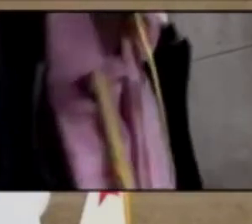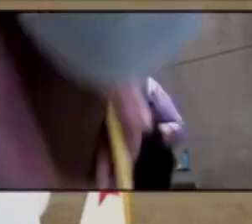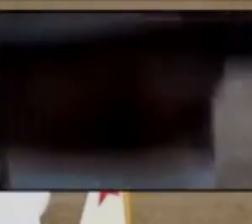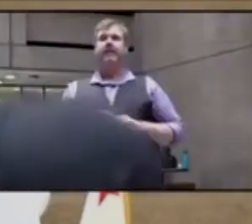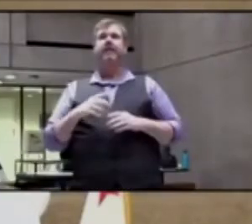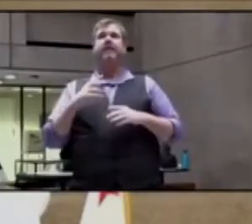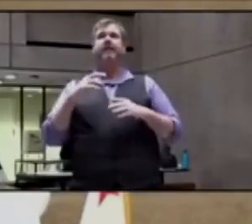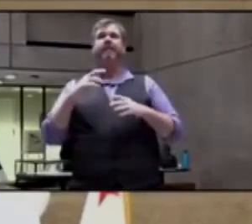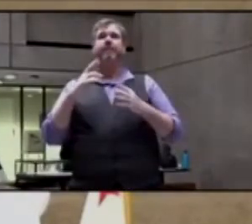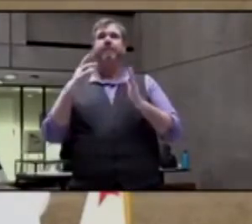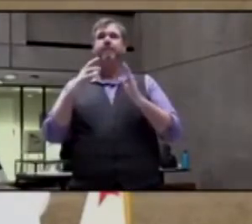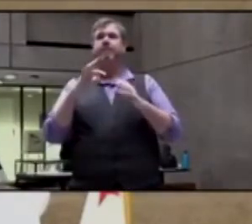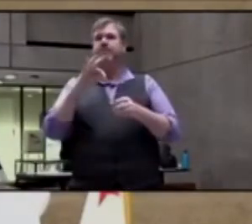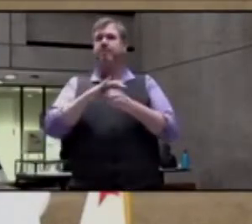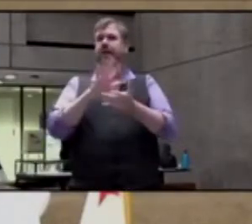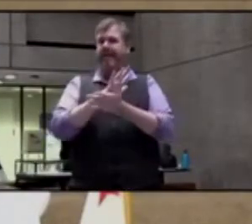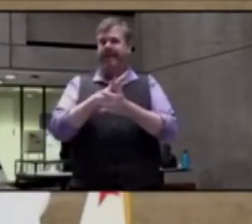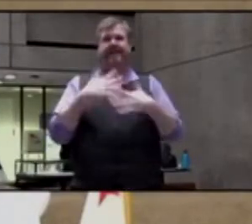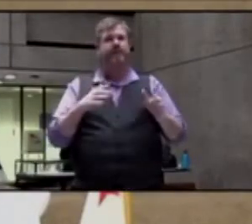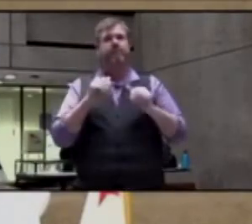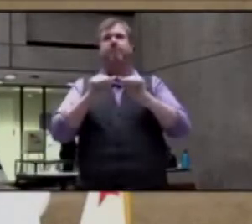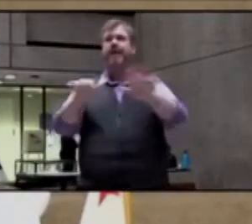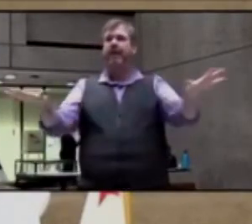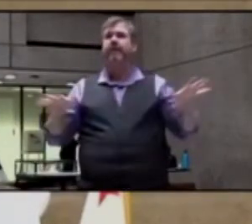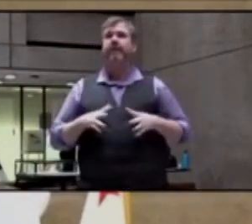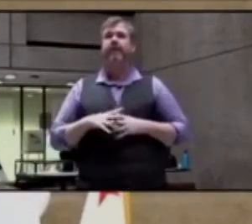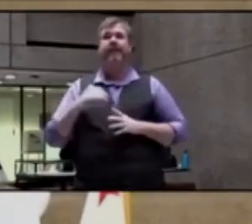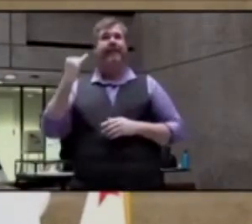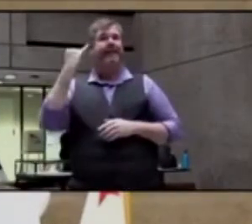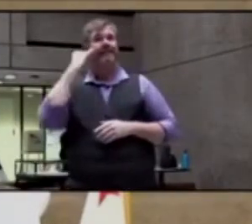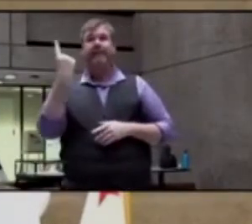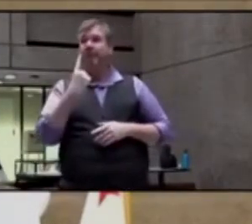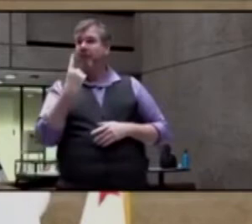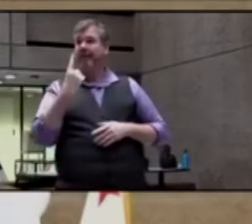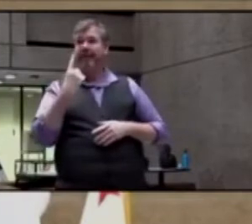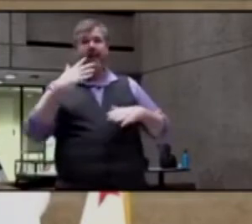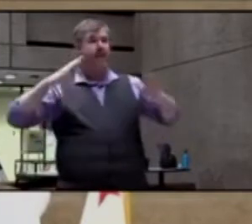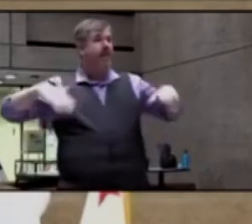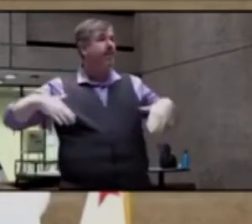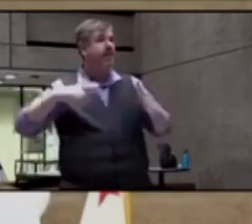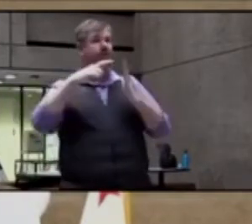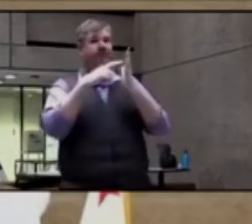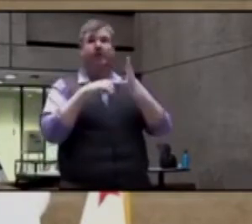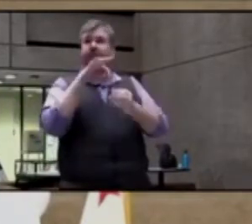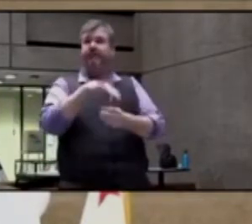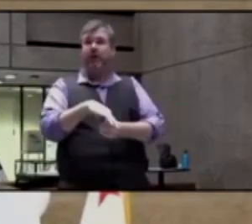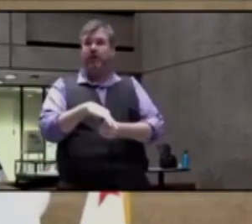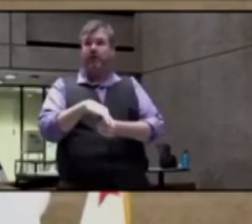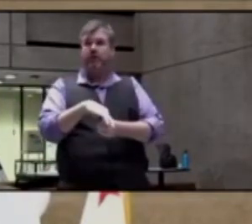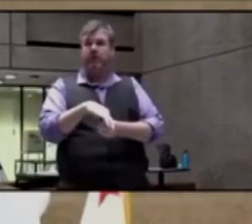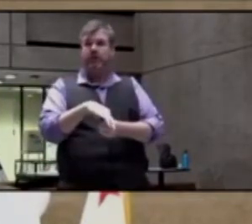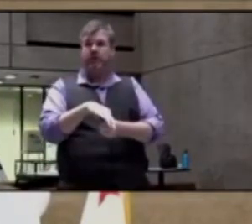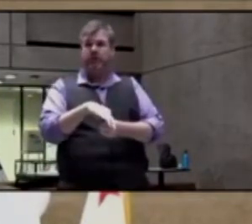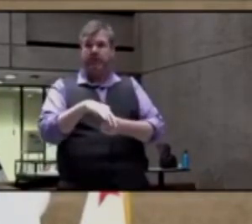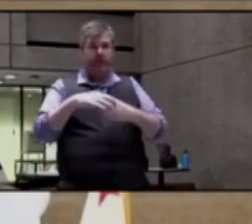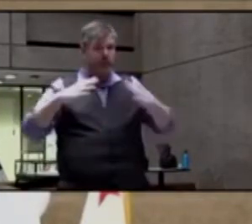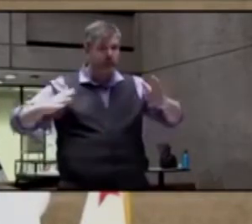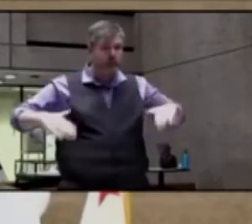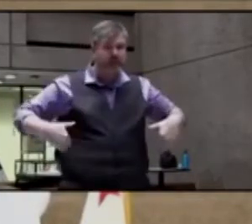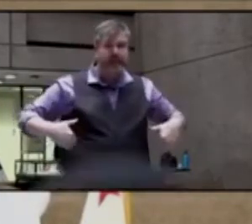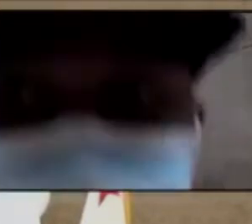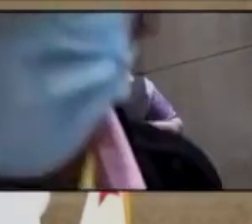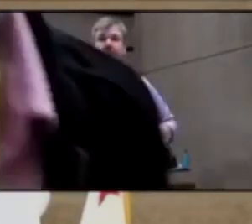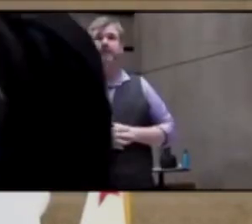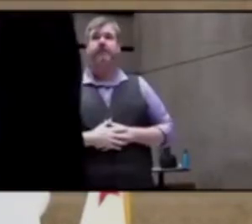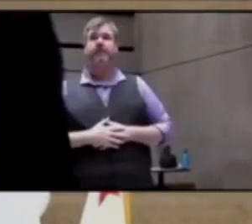yet registered to vote? No, not yet. So the deadline to register to vote and get